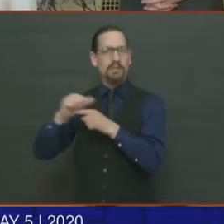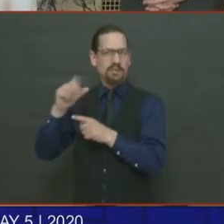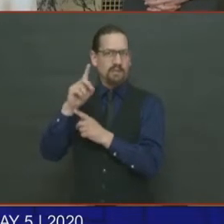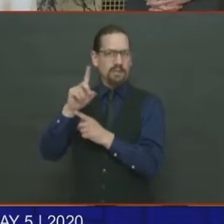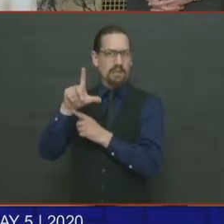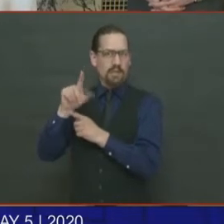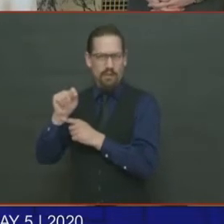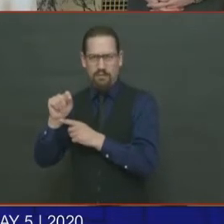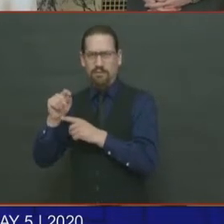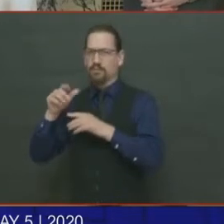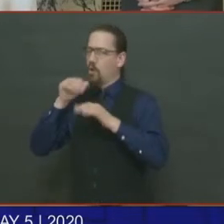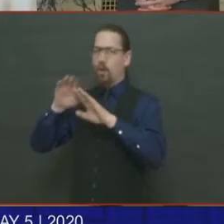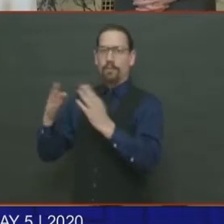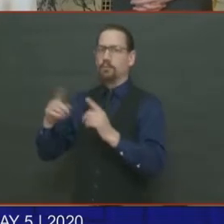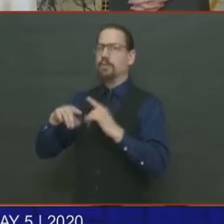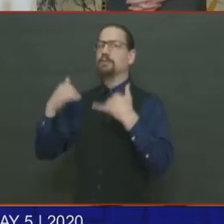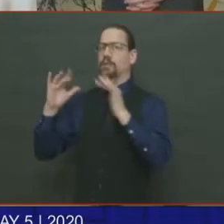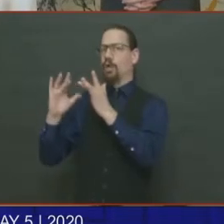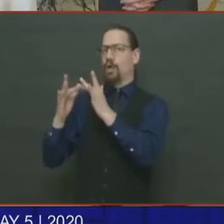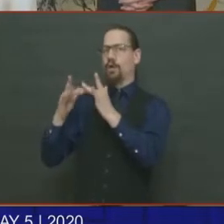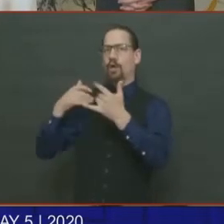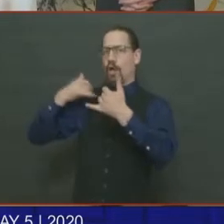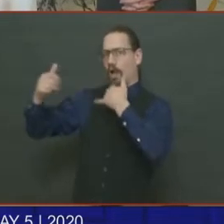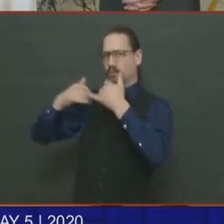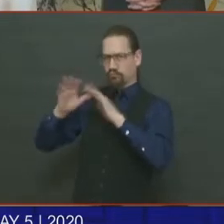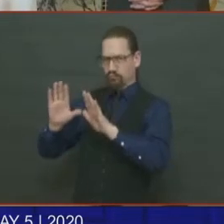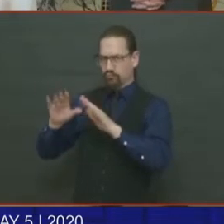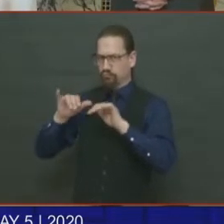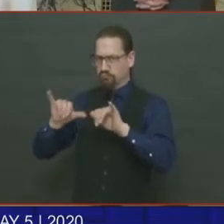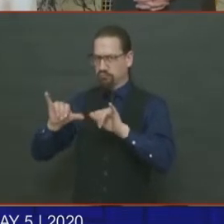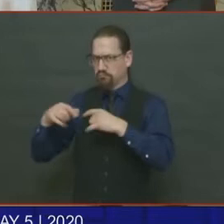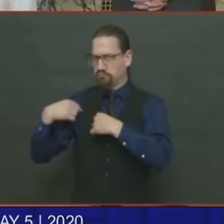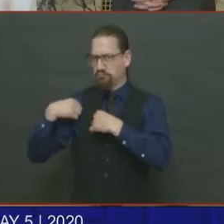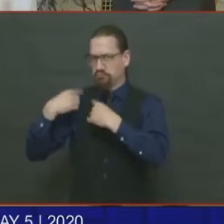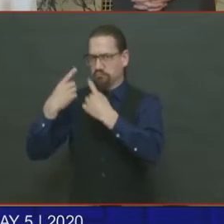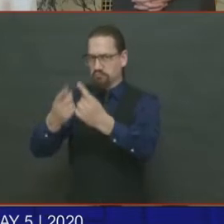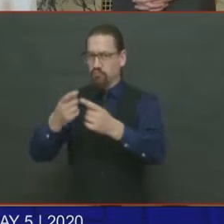how we're going to continue to operate through phase one.